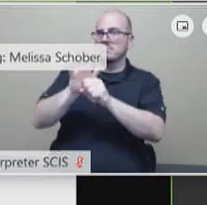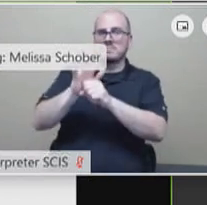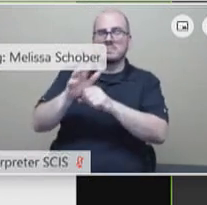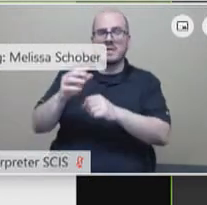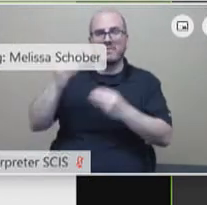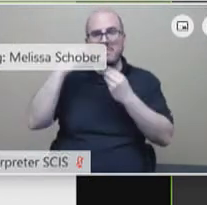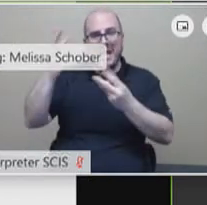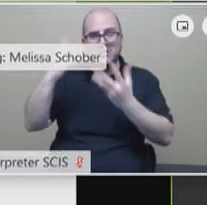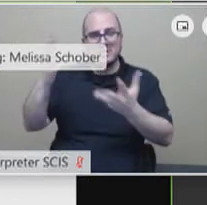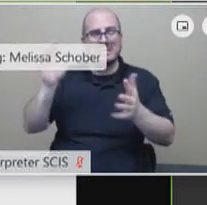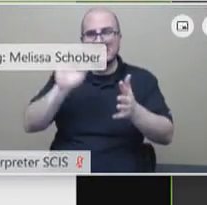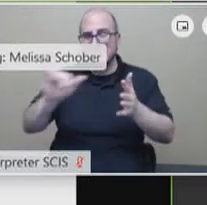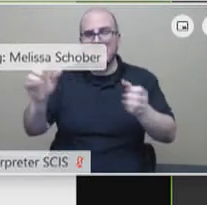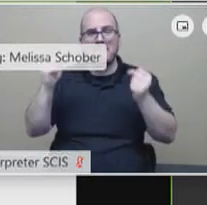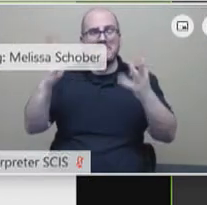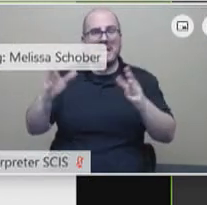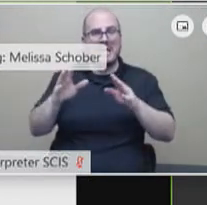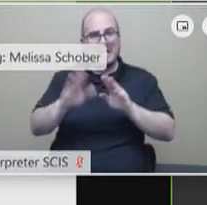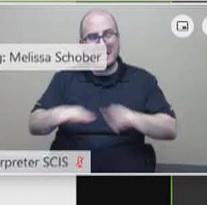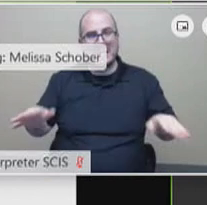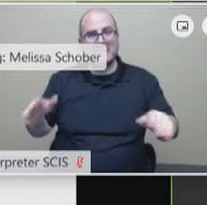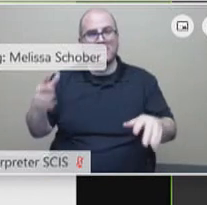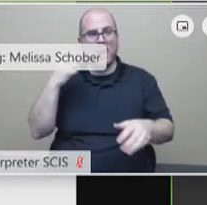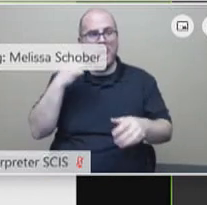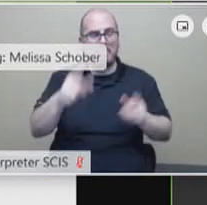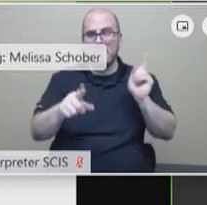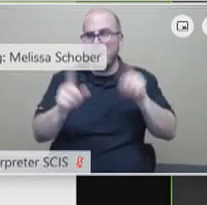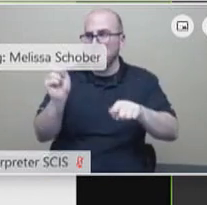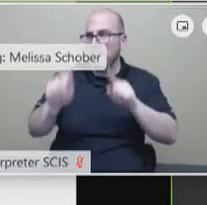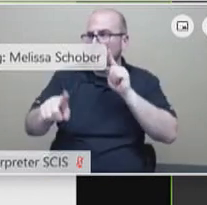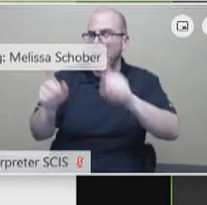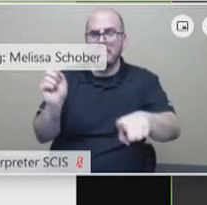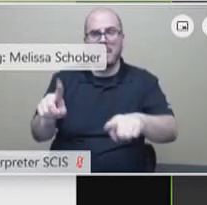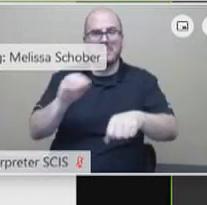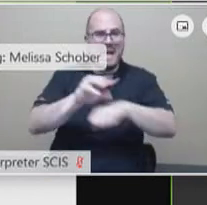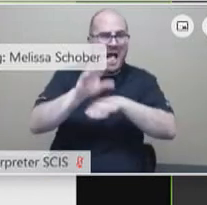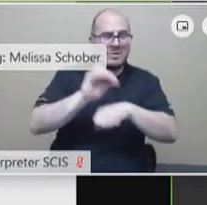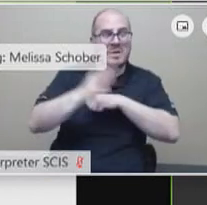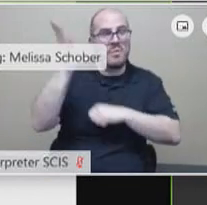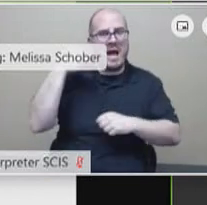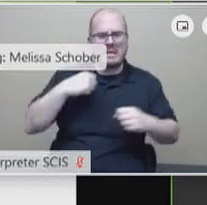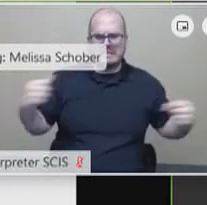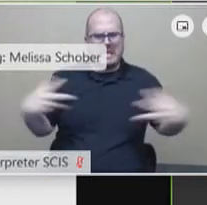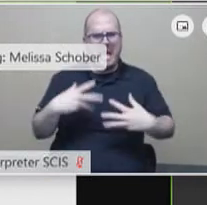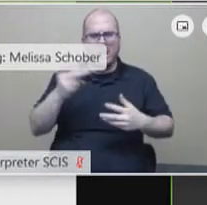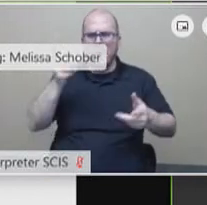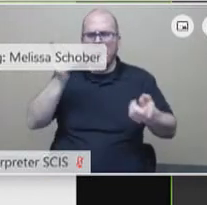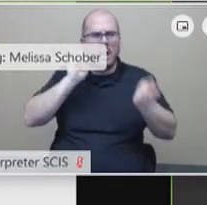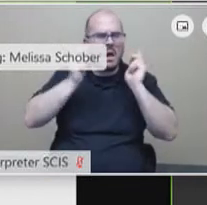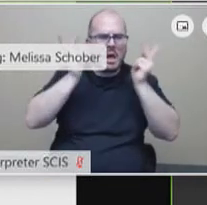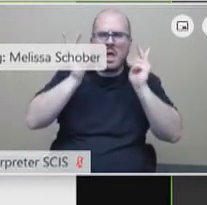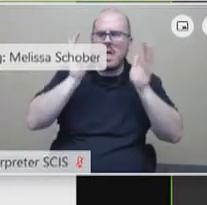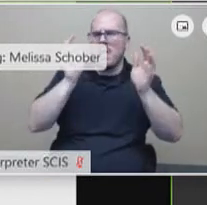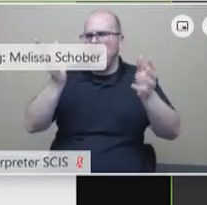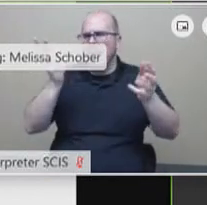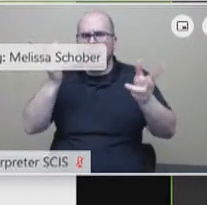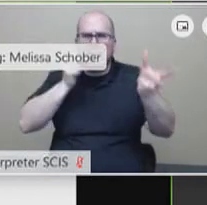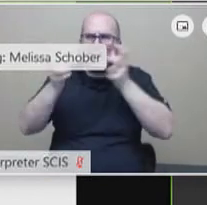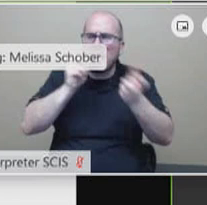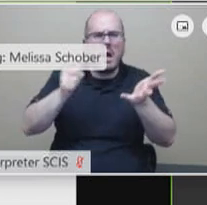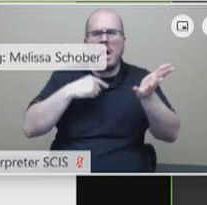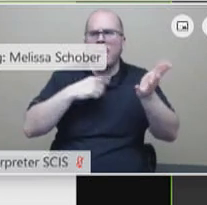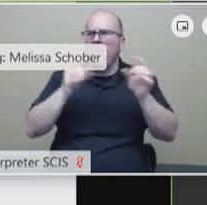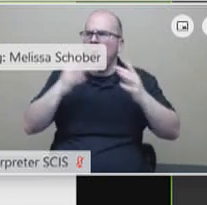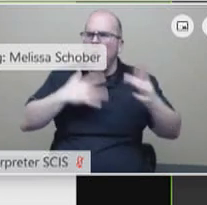kids were going to counseling because they were scared that that they were going to end up